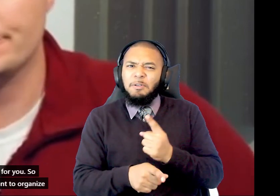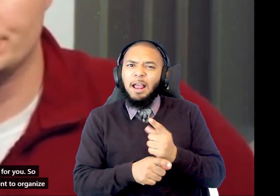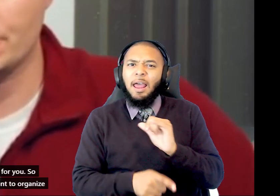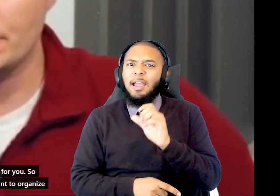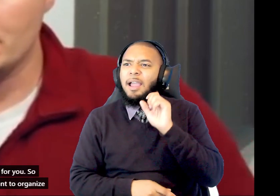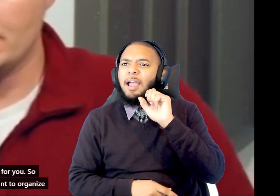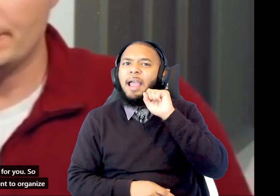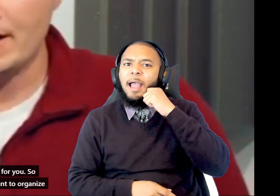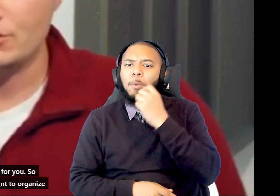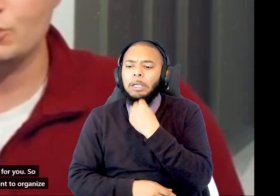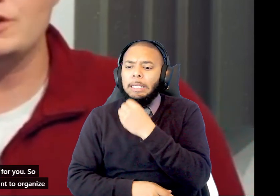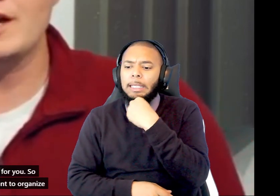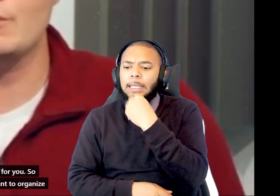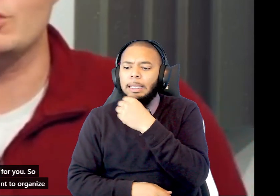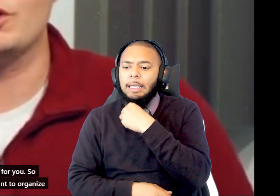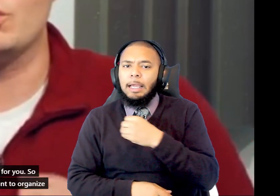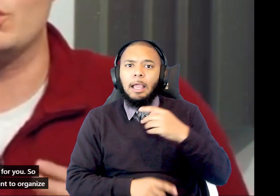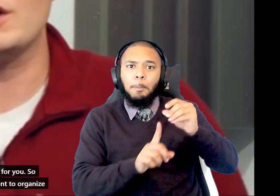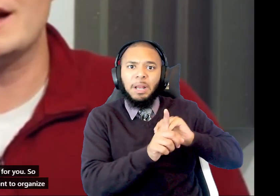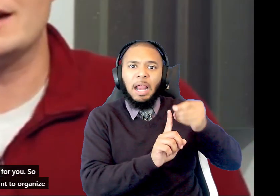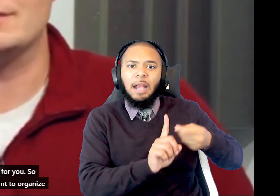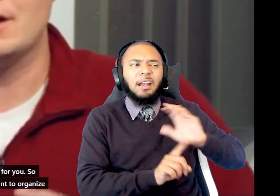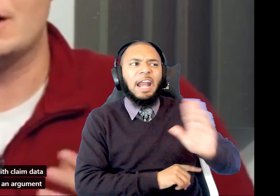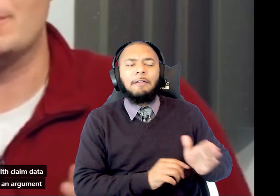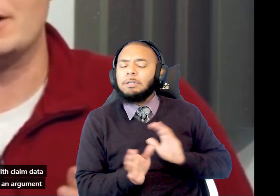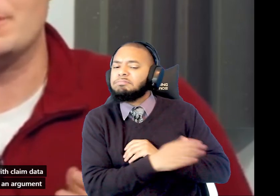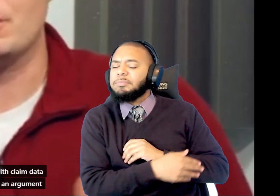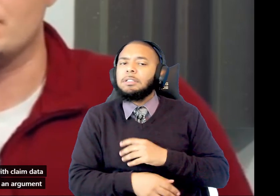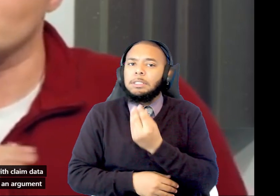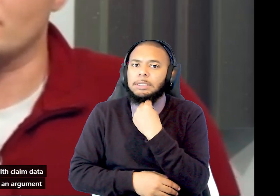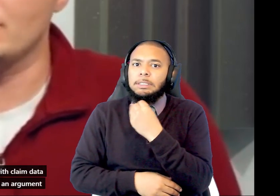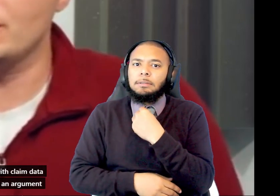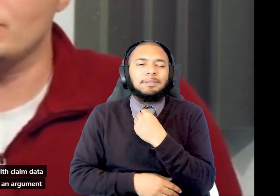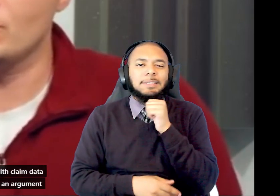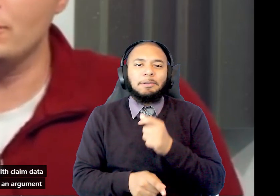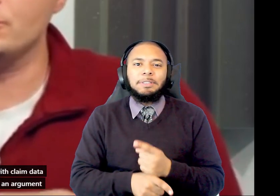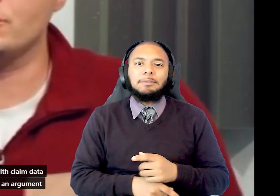works better for you. So that is really how we want to organize our body